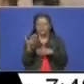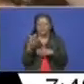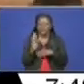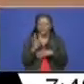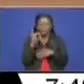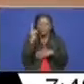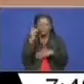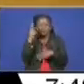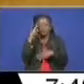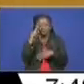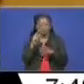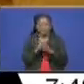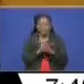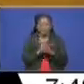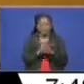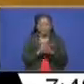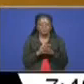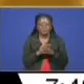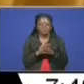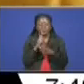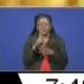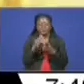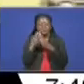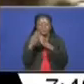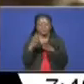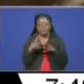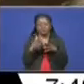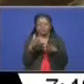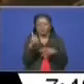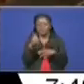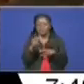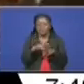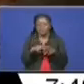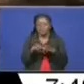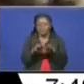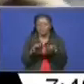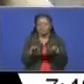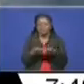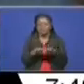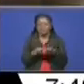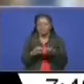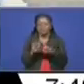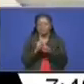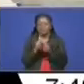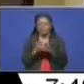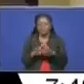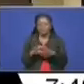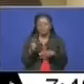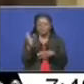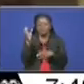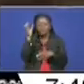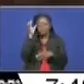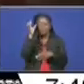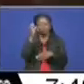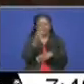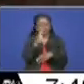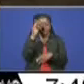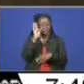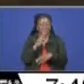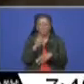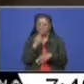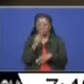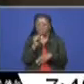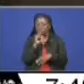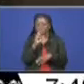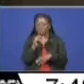looking forward this weekend. One of the Bahamas' greatest track and field athletes ever, Christopher Brown, says no, he has not put up the cleats. He